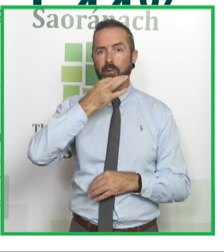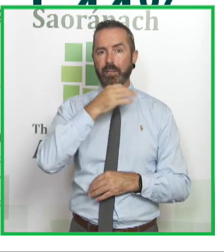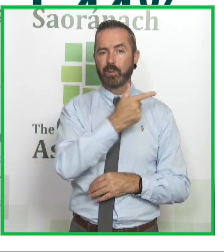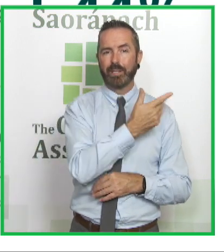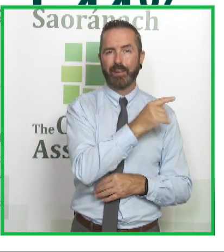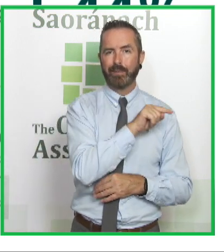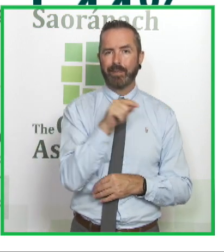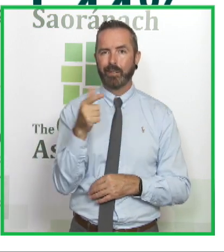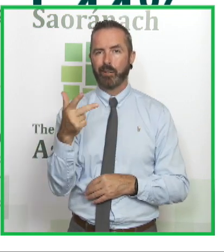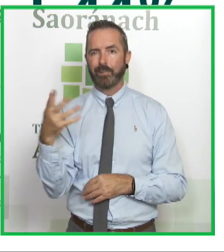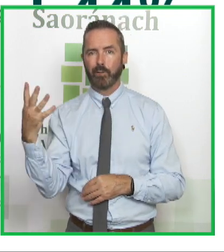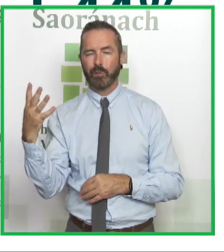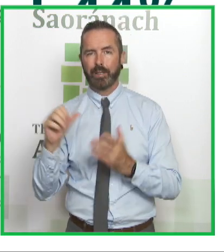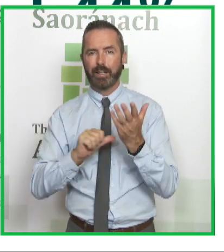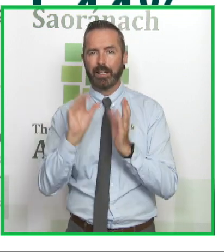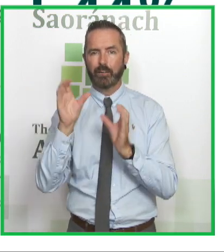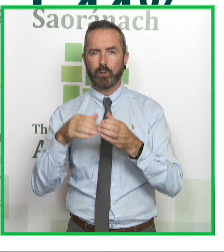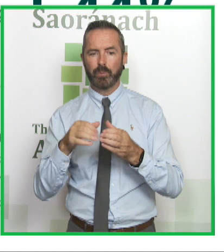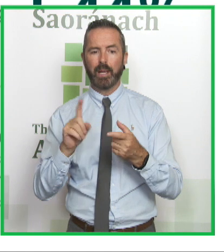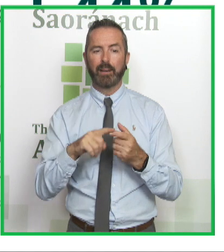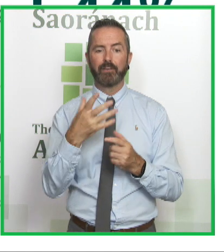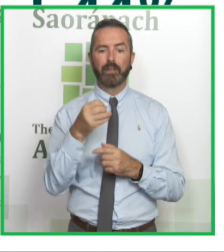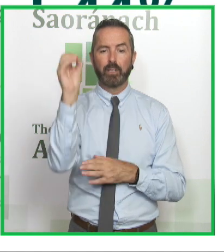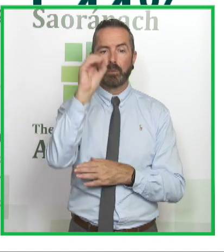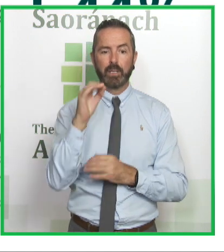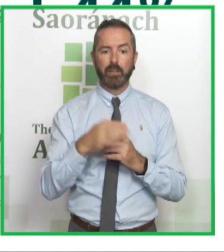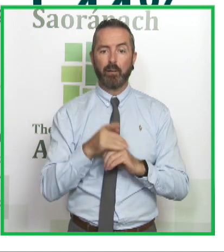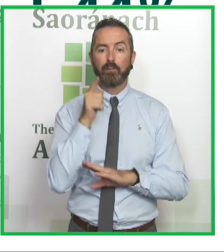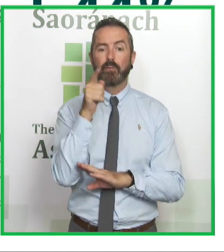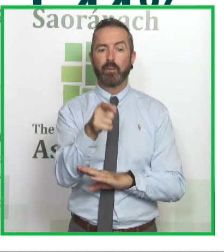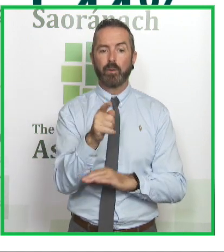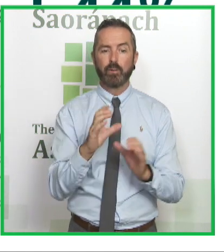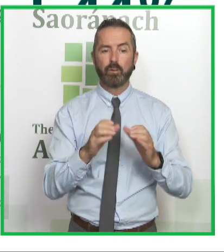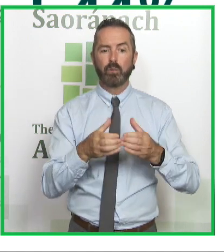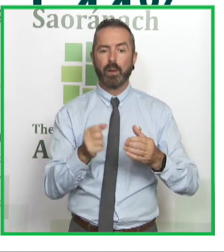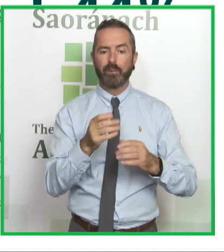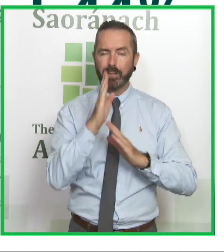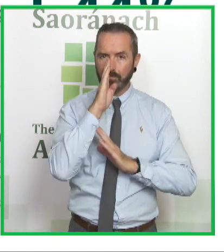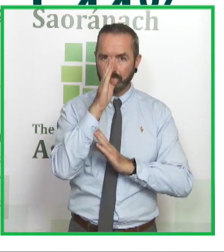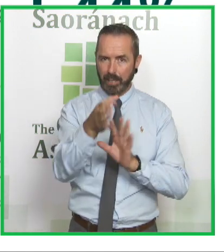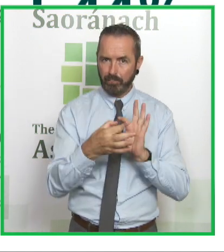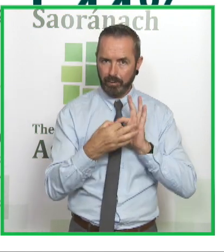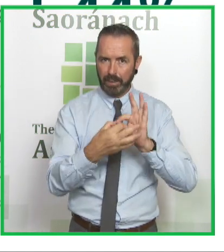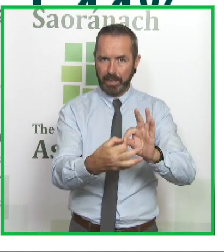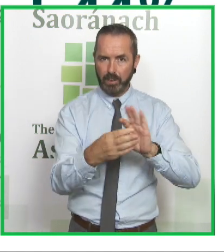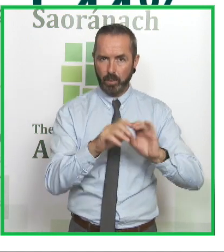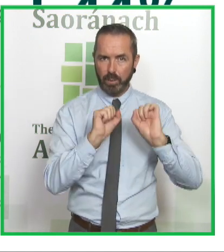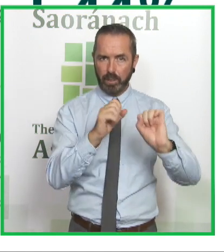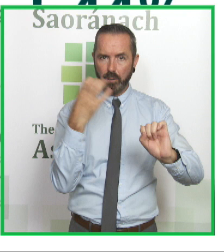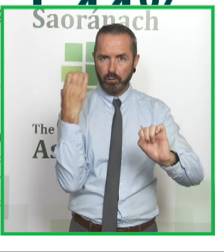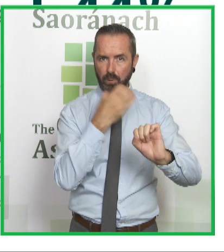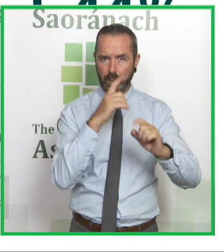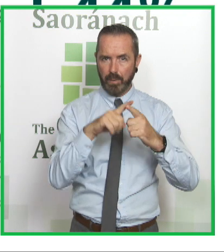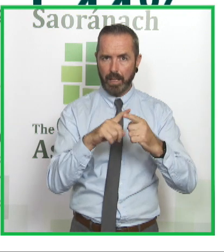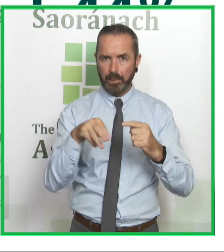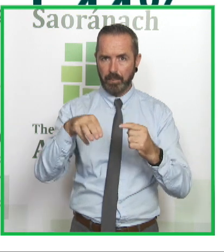to 34 age group, and at 50% of that group, there is a direct relationship between their crime and